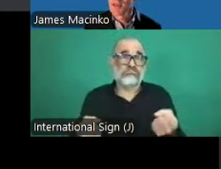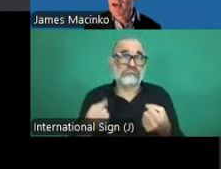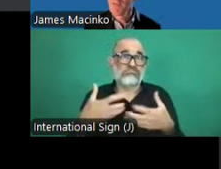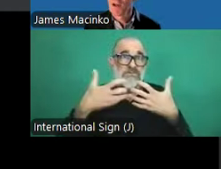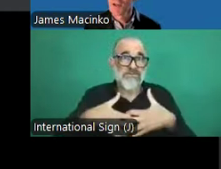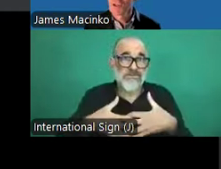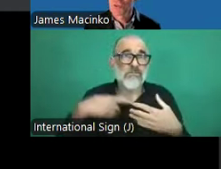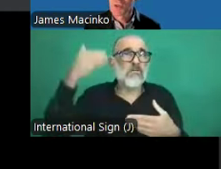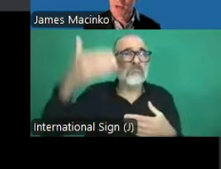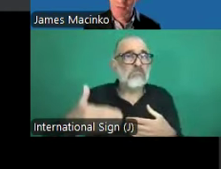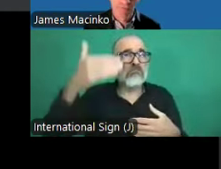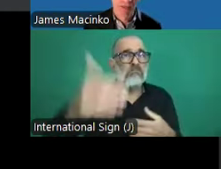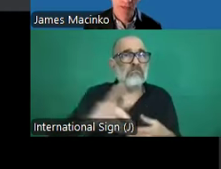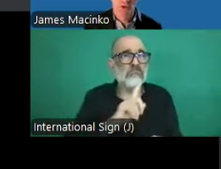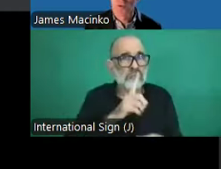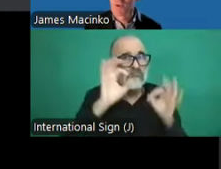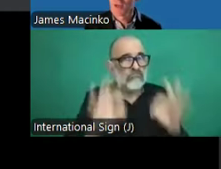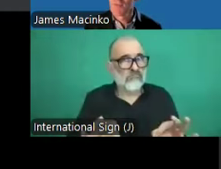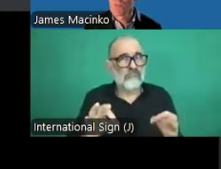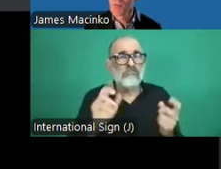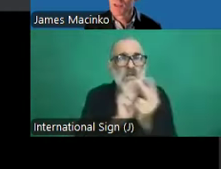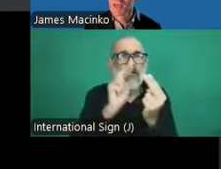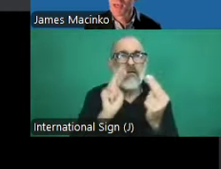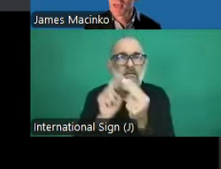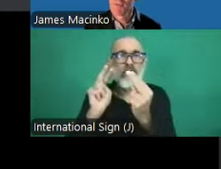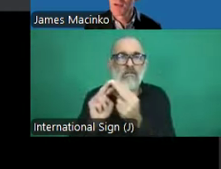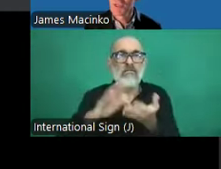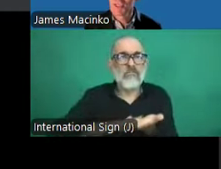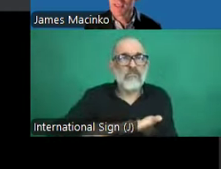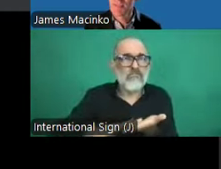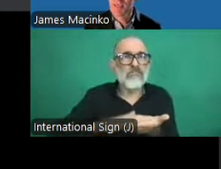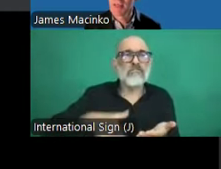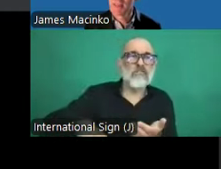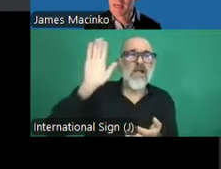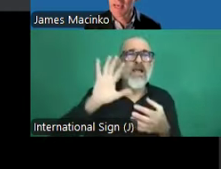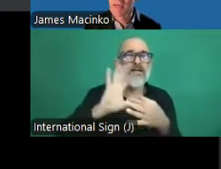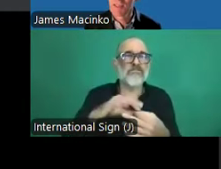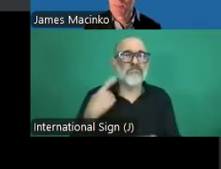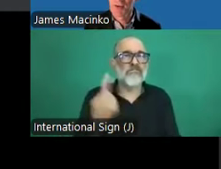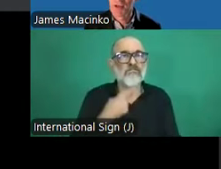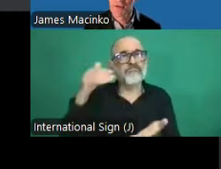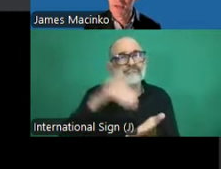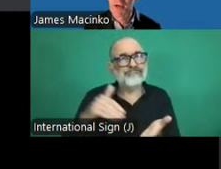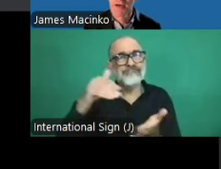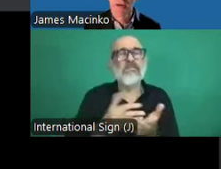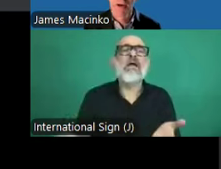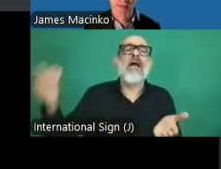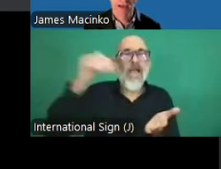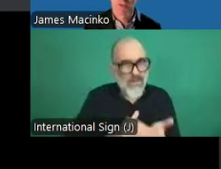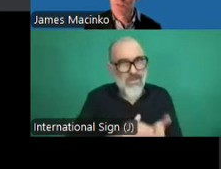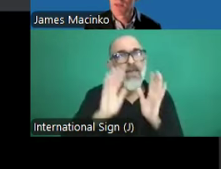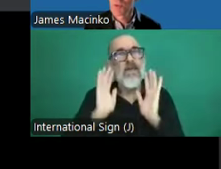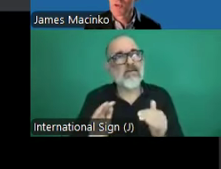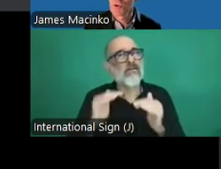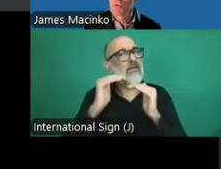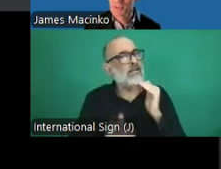countries have fallen short of the goal of 1% of their GDP dedicated to primary healthcare. I think that's a